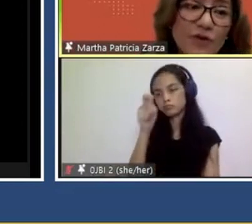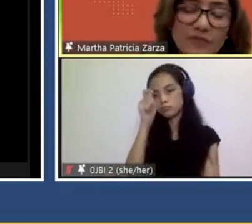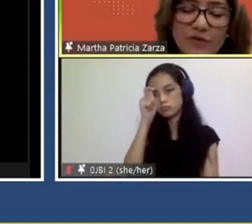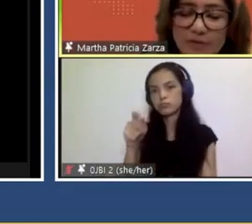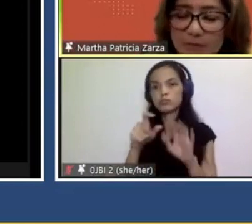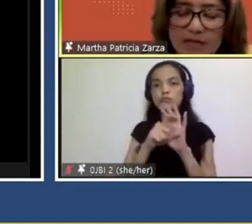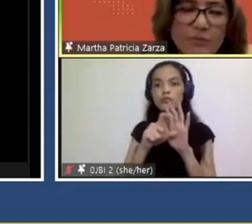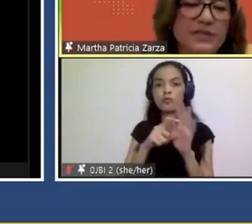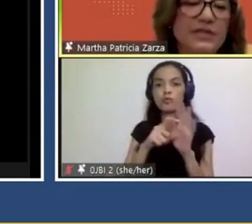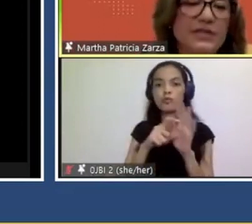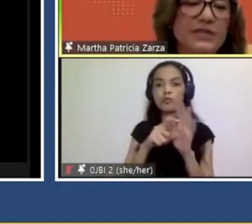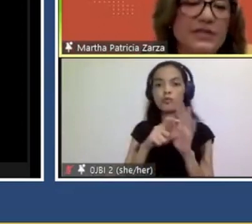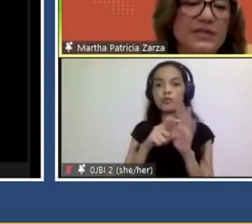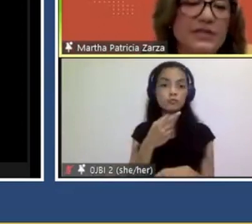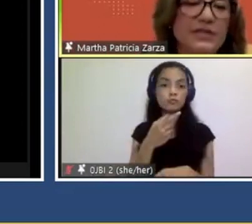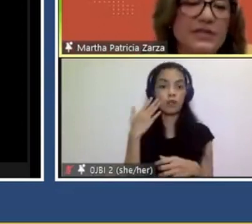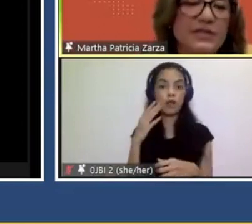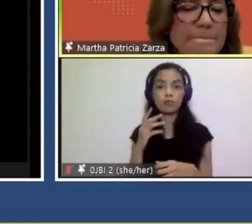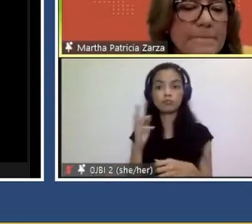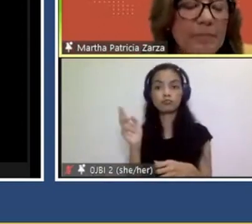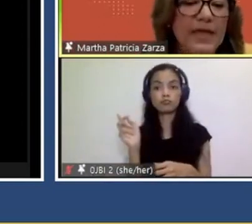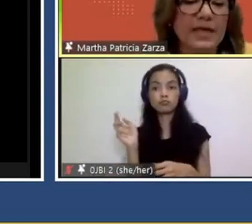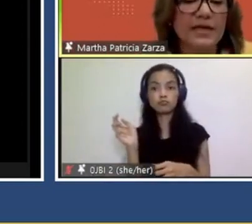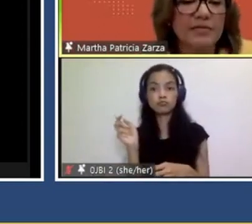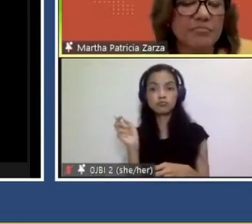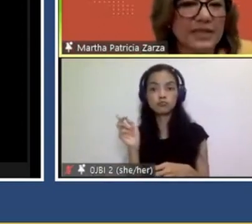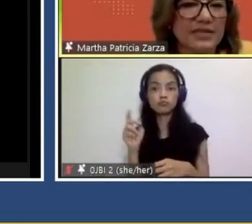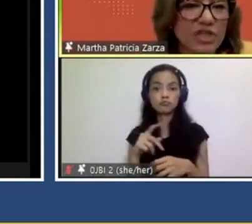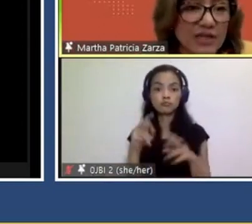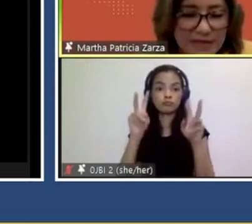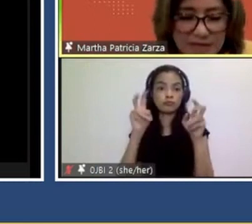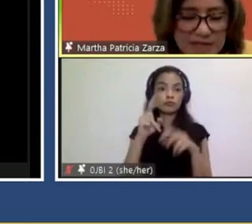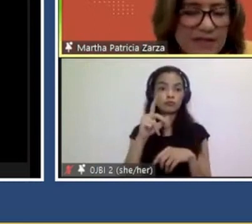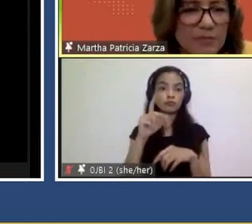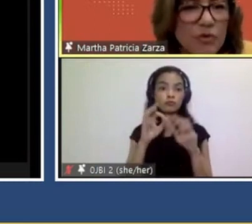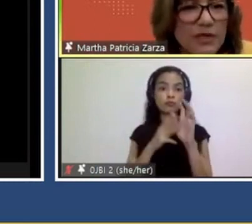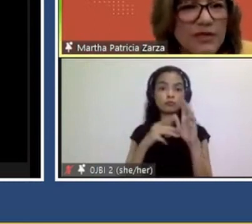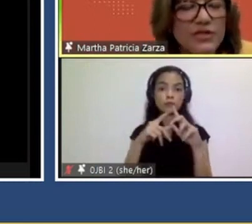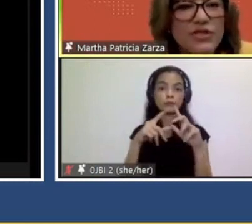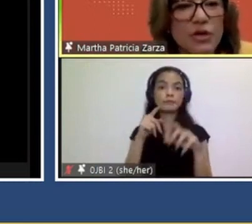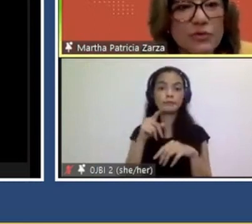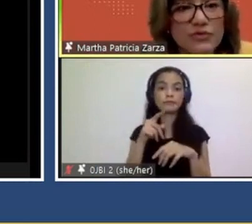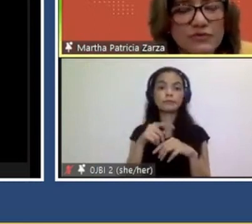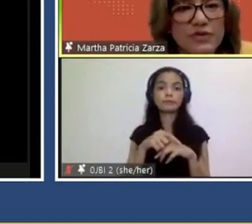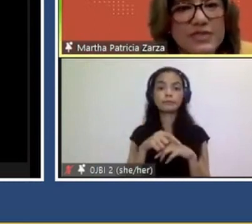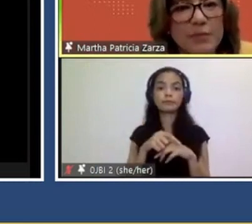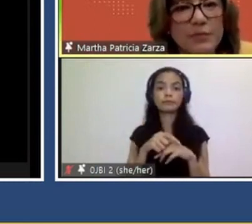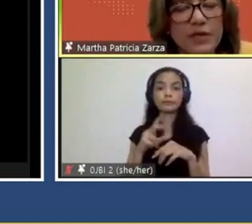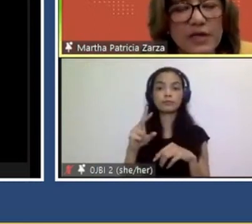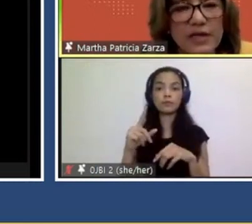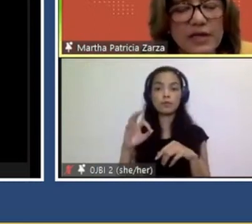I don't know if you're familiar with the movie Roma, but in general terms, the movie shows,